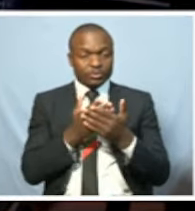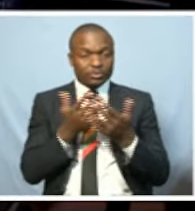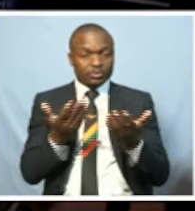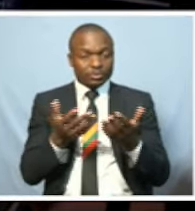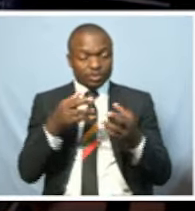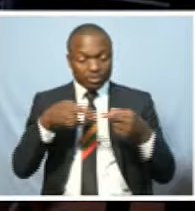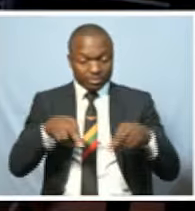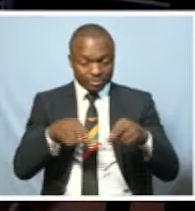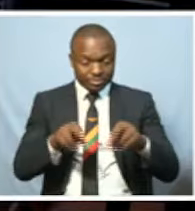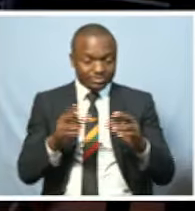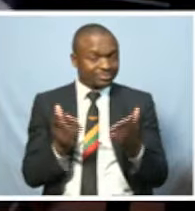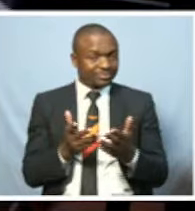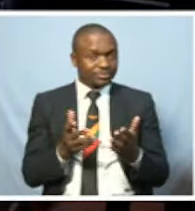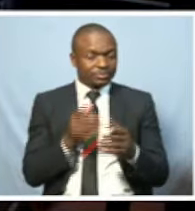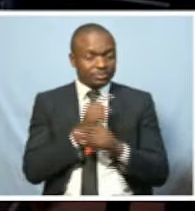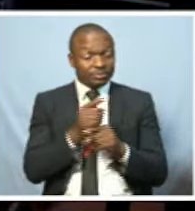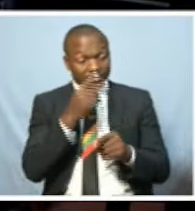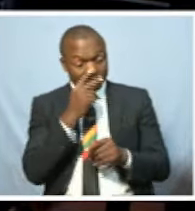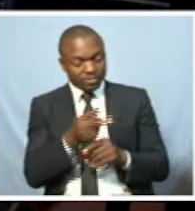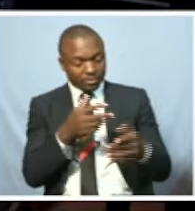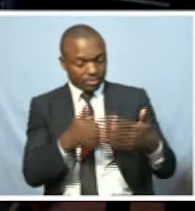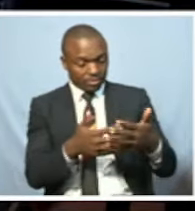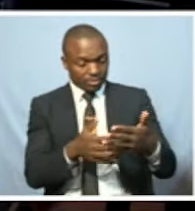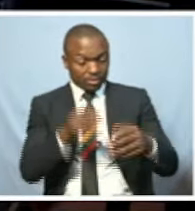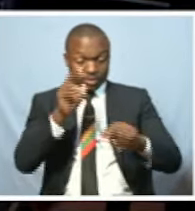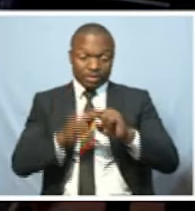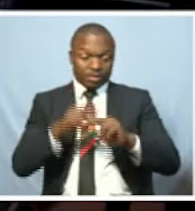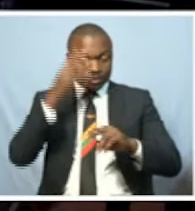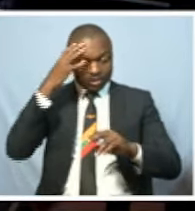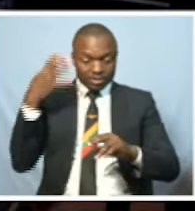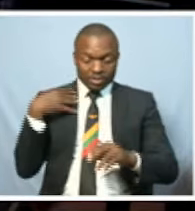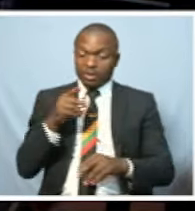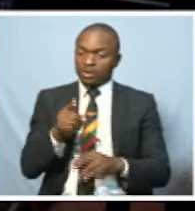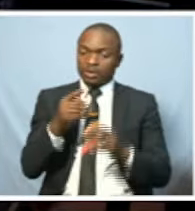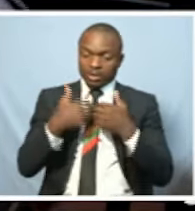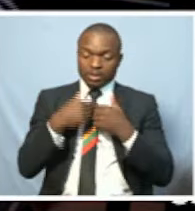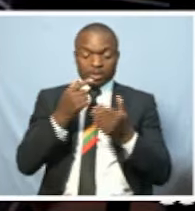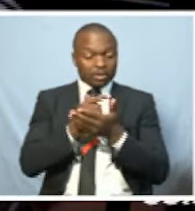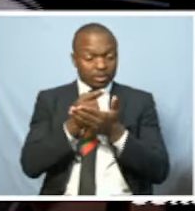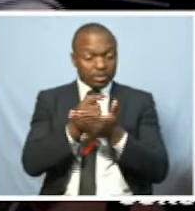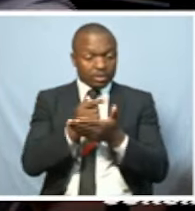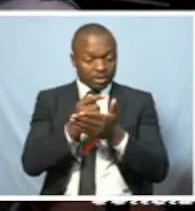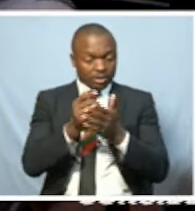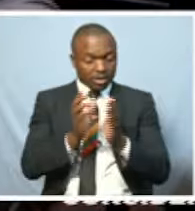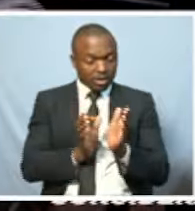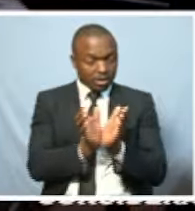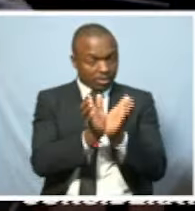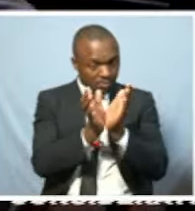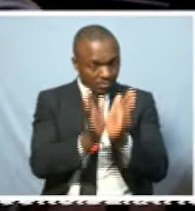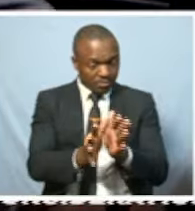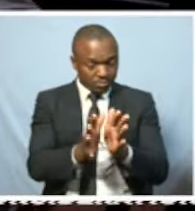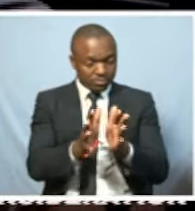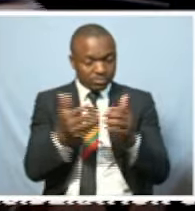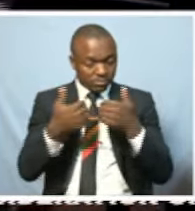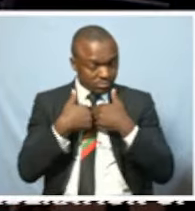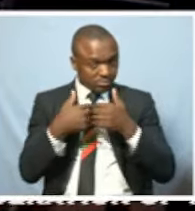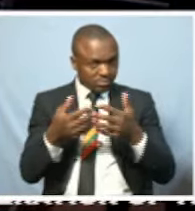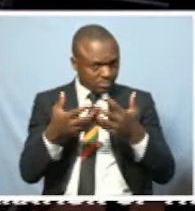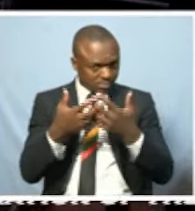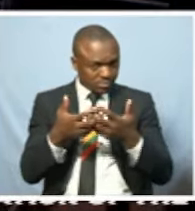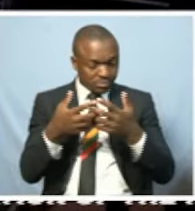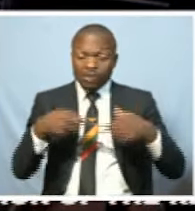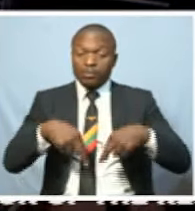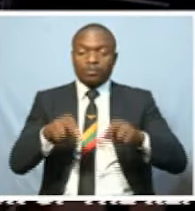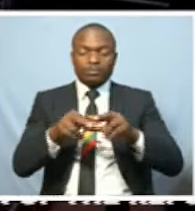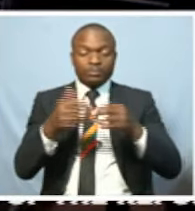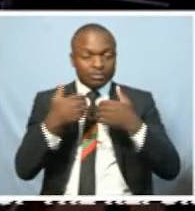know whether this, you just looked at the paper, you sat in the office, oh, he has said he has got a grader, okay. He has said he has got a roller compactor, okay. He has said he has